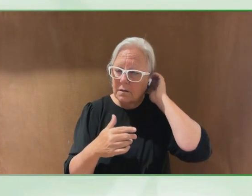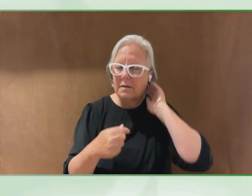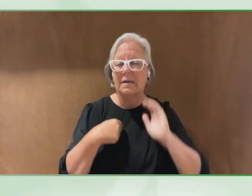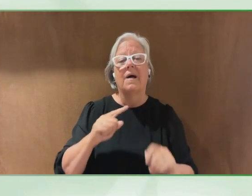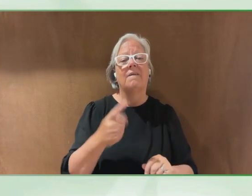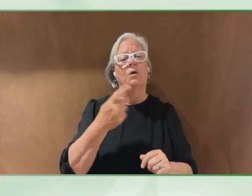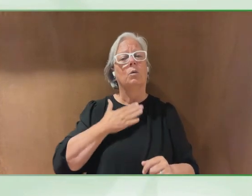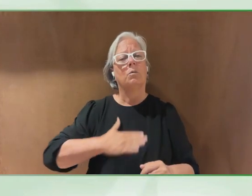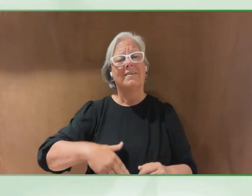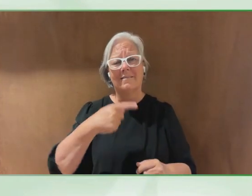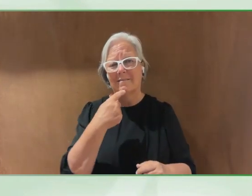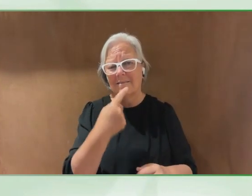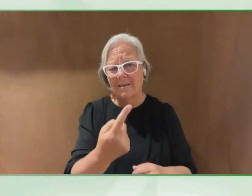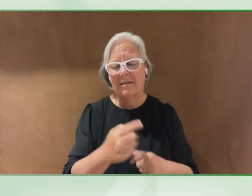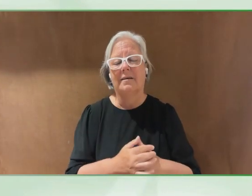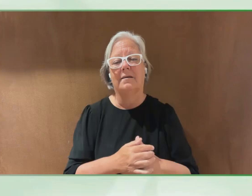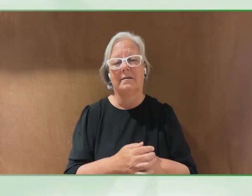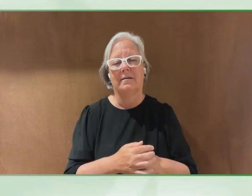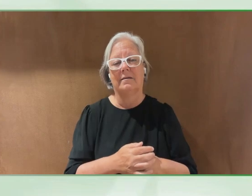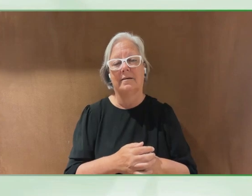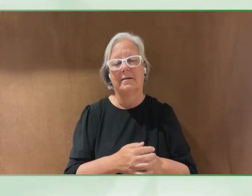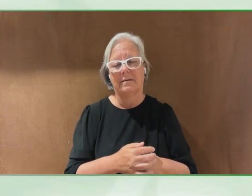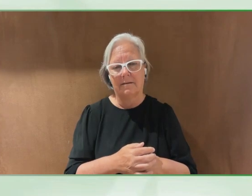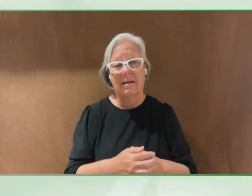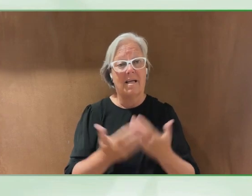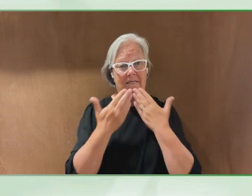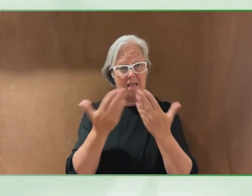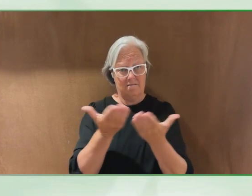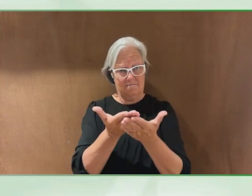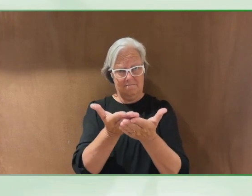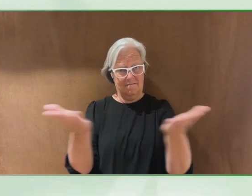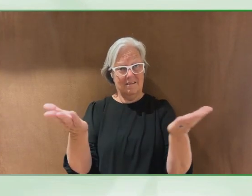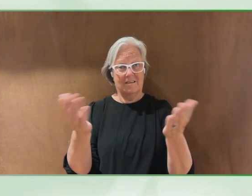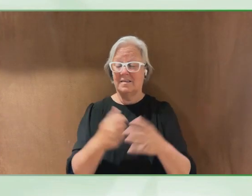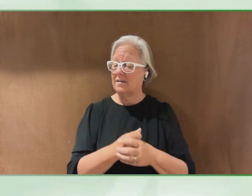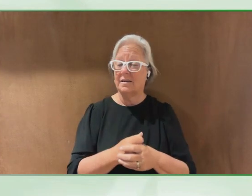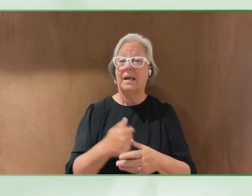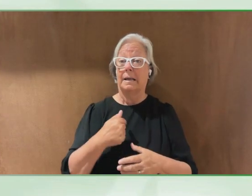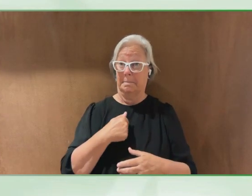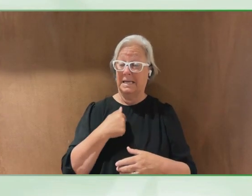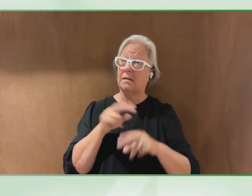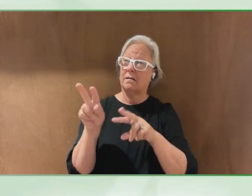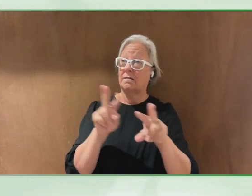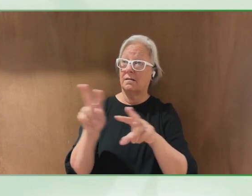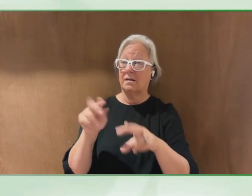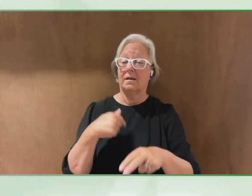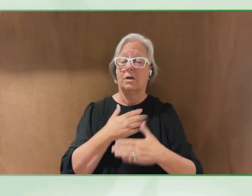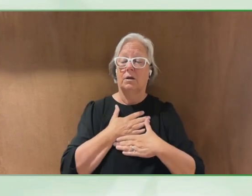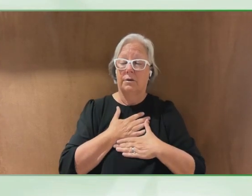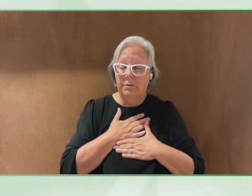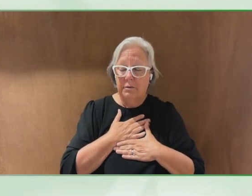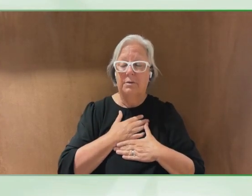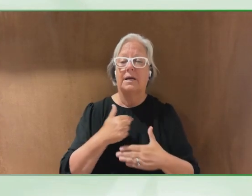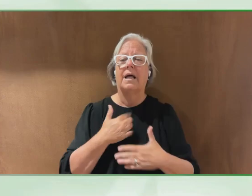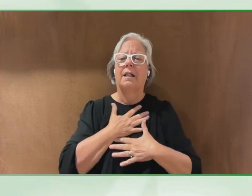to thank all of you. This is very emotional for me to listen to as a member